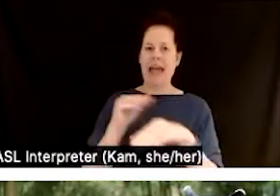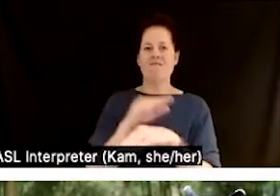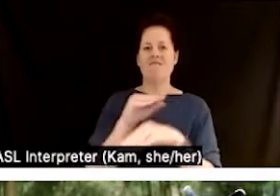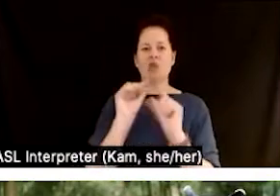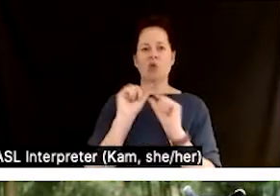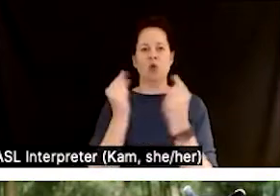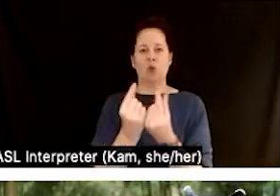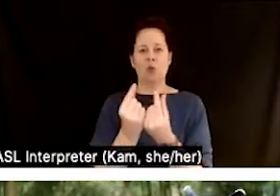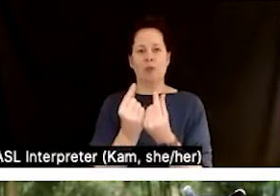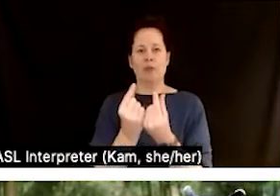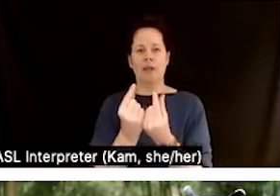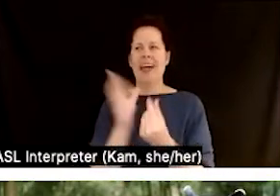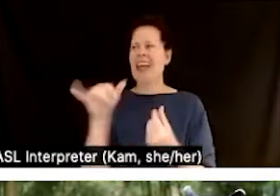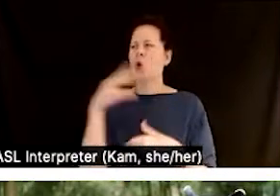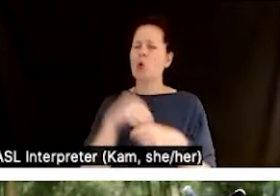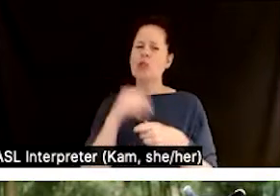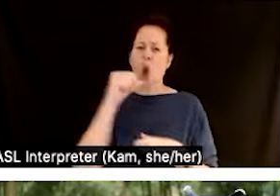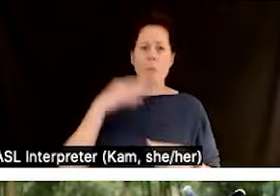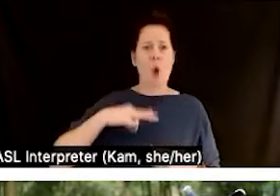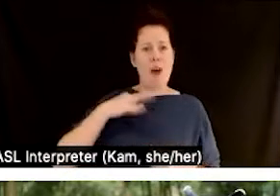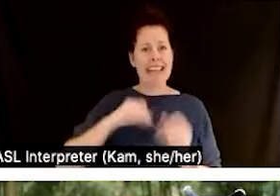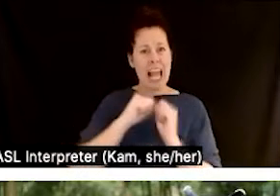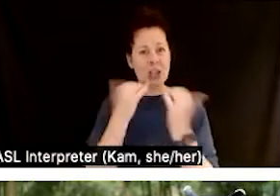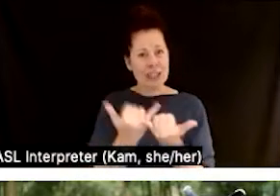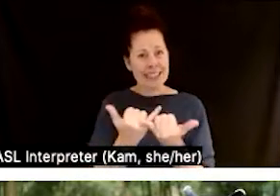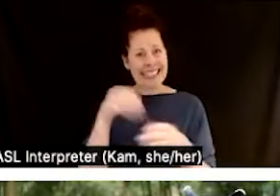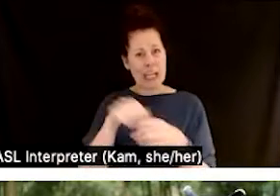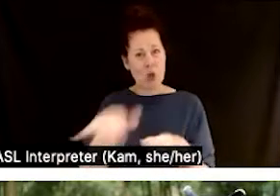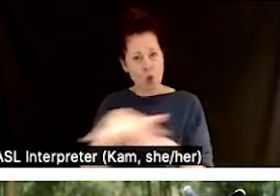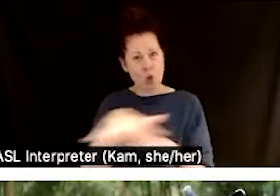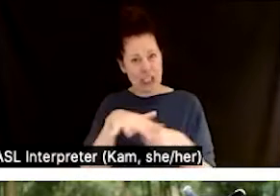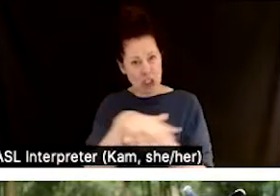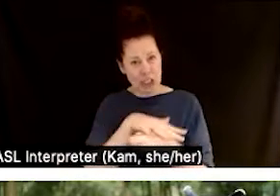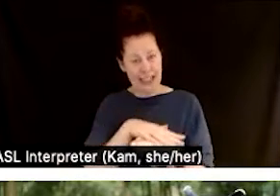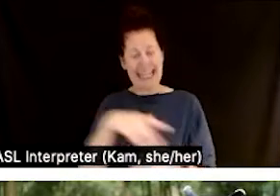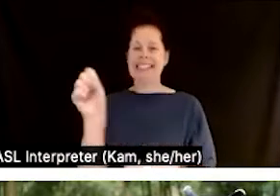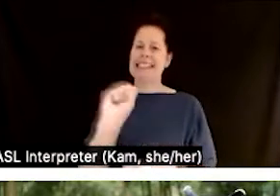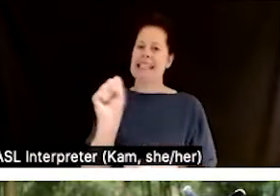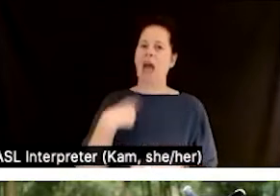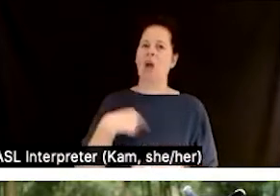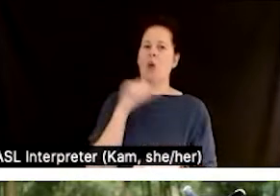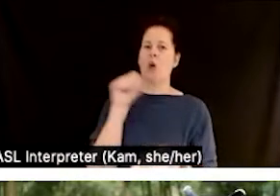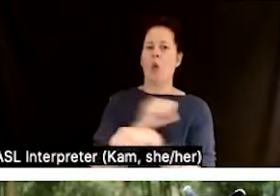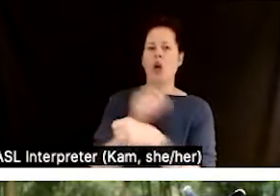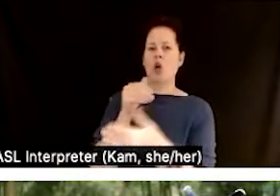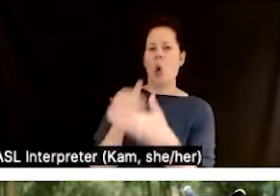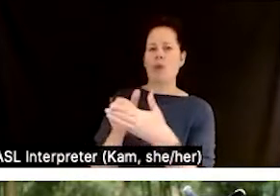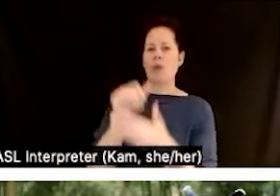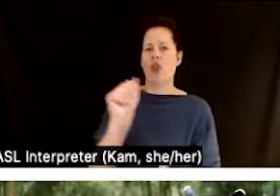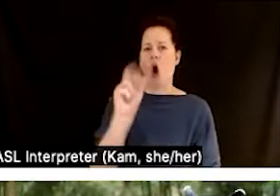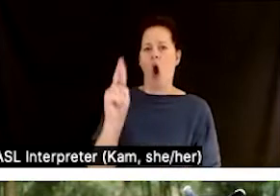including nonprofits in your region. Here in Seattle, we work really closely with the Arc of King